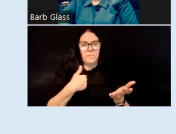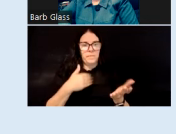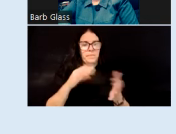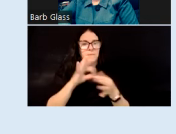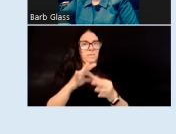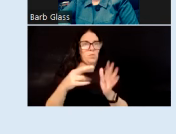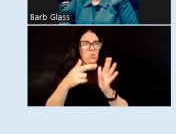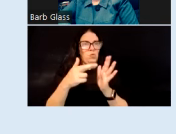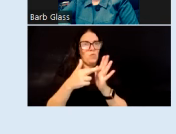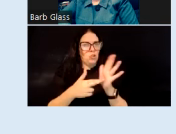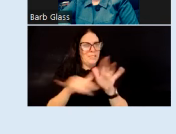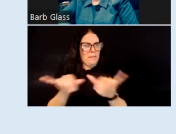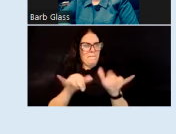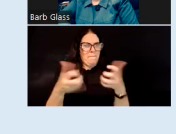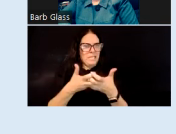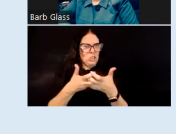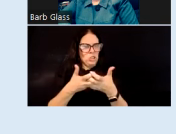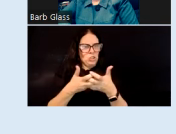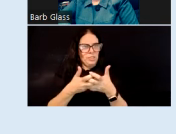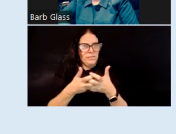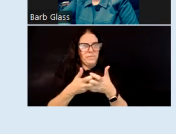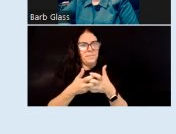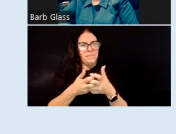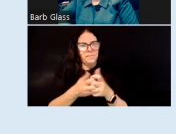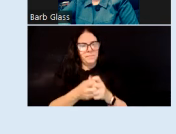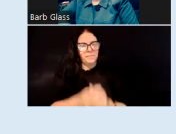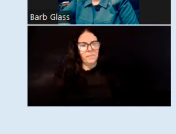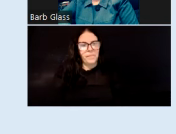form, especially if it's already in there.